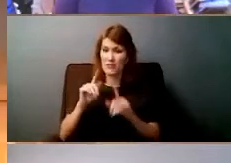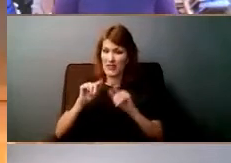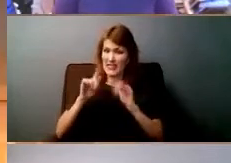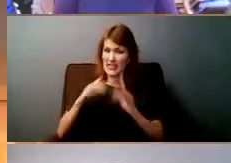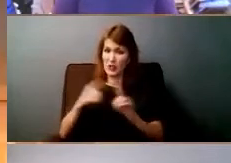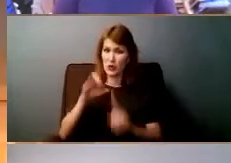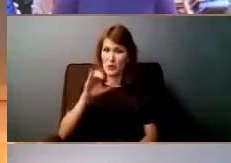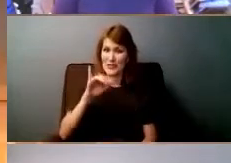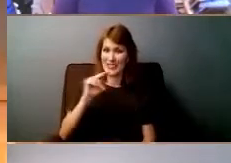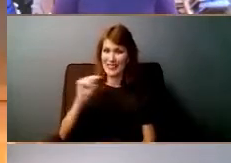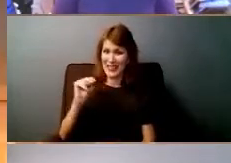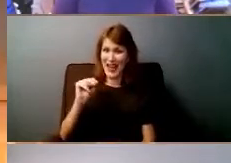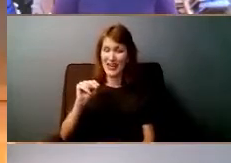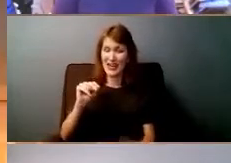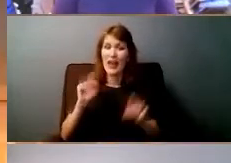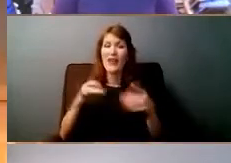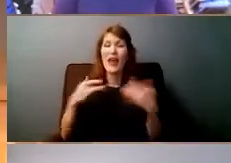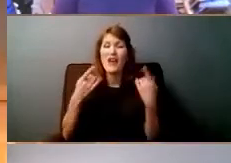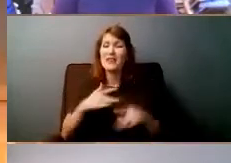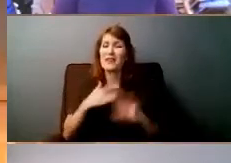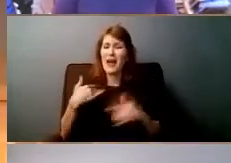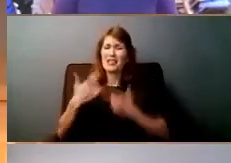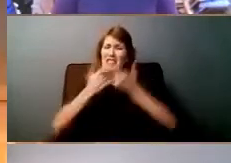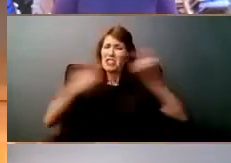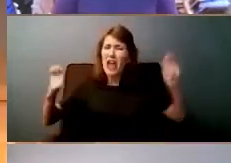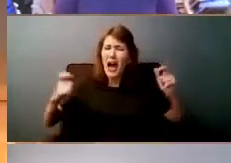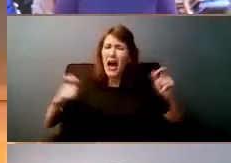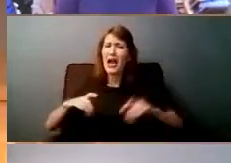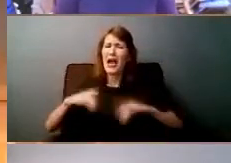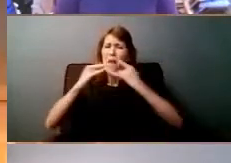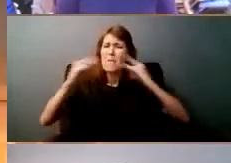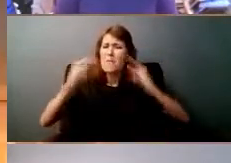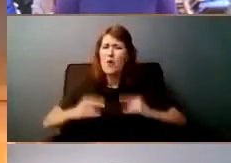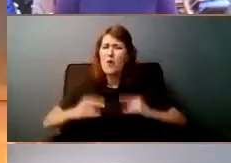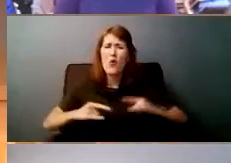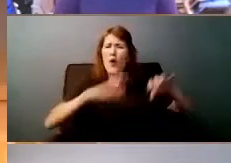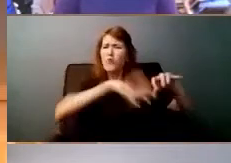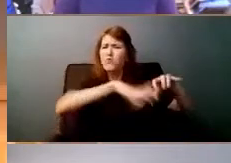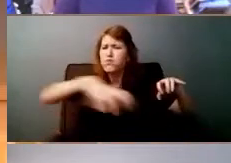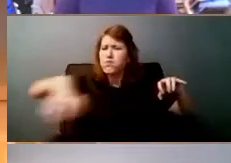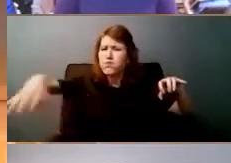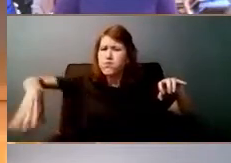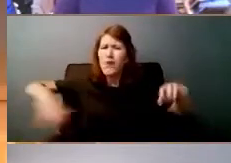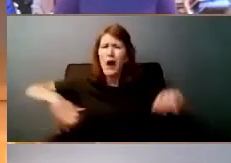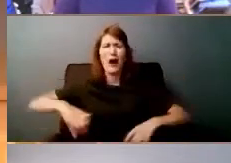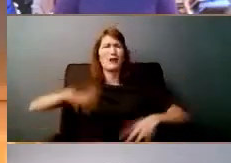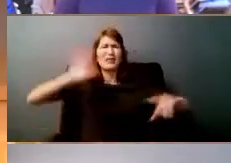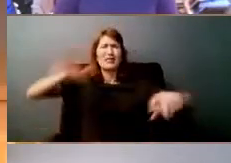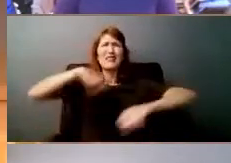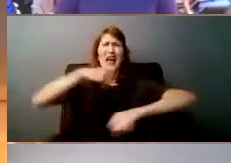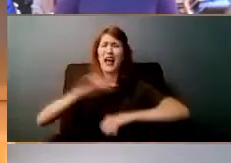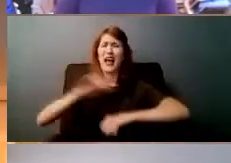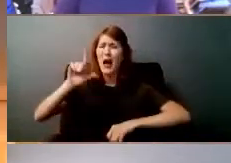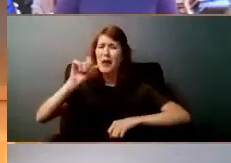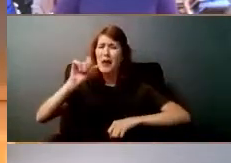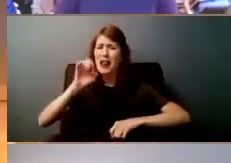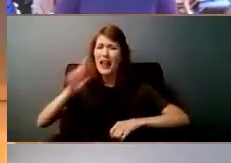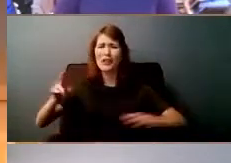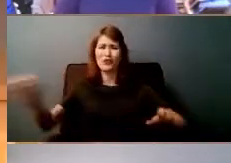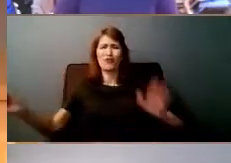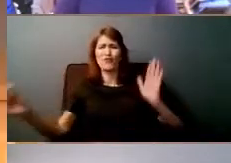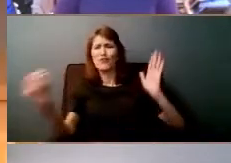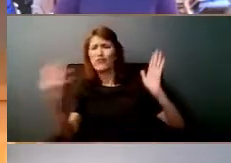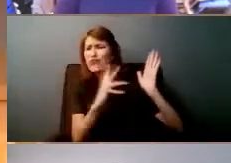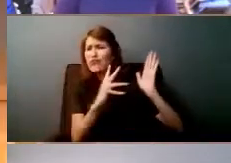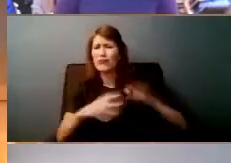typically has giant booths, crazy build-out, lasers and projections, and all the sorts of event technology that you would see at a